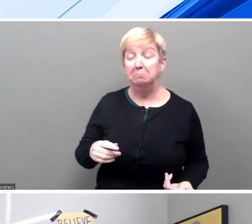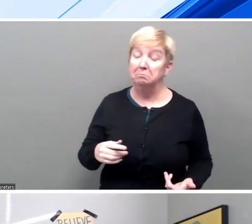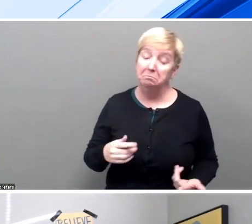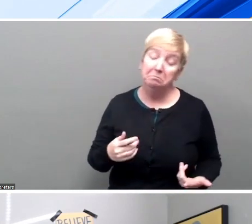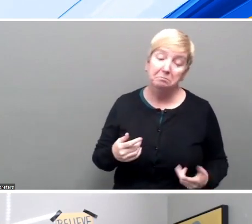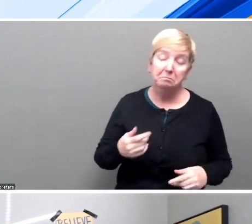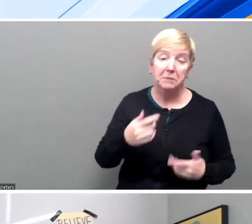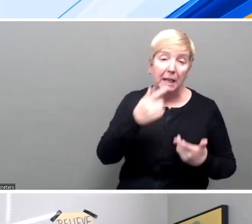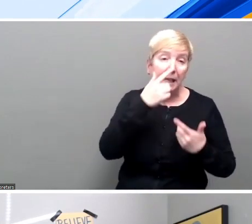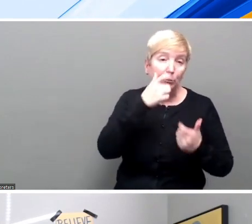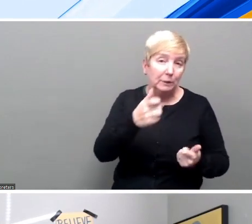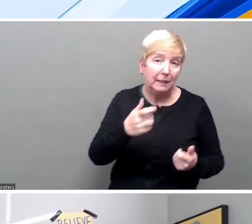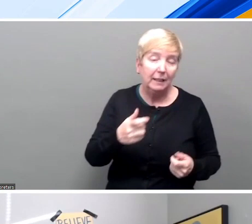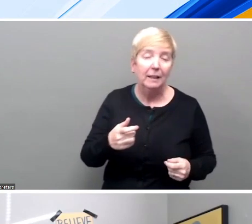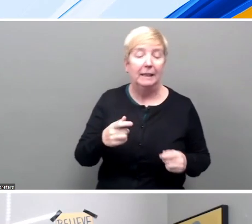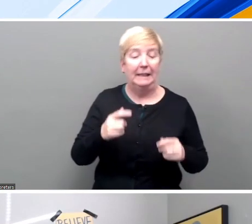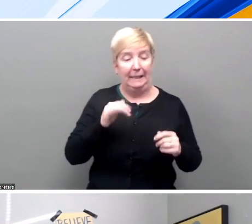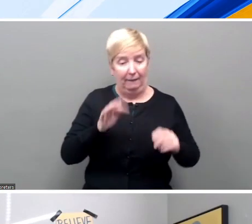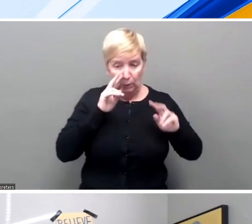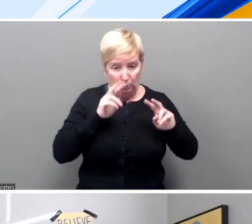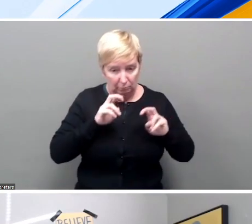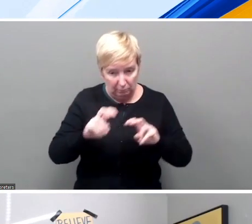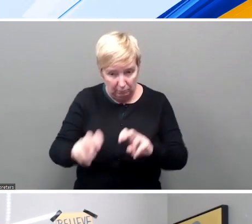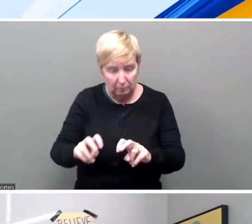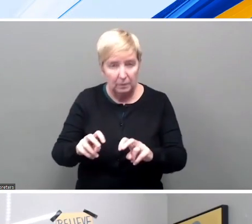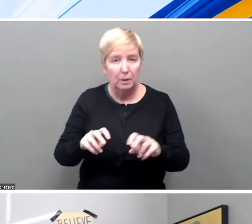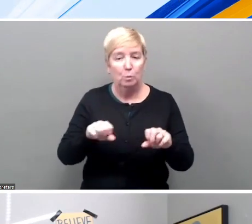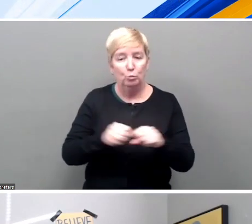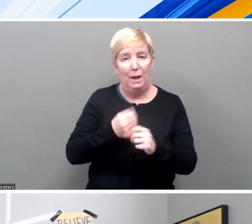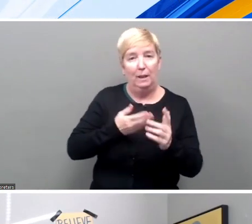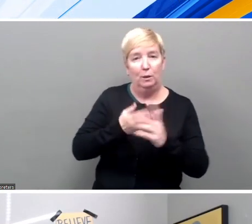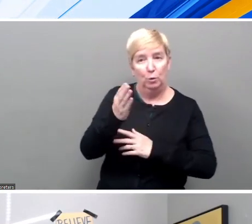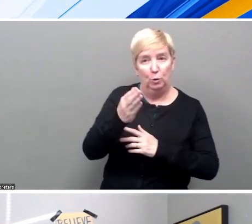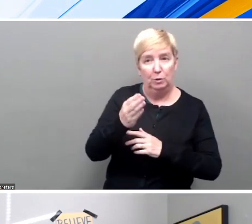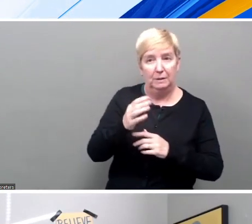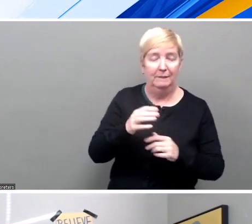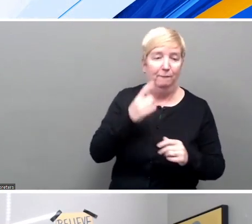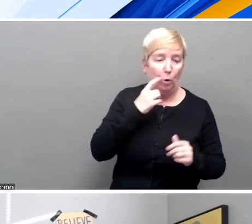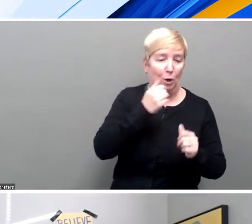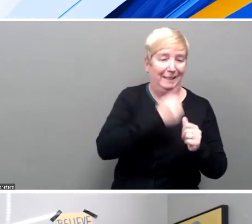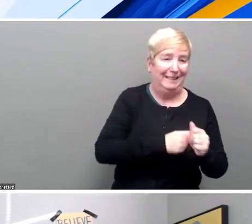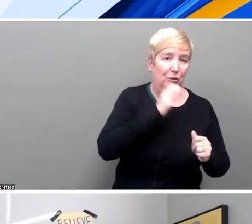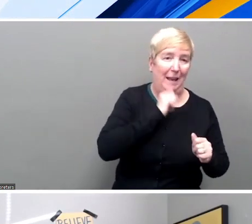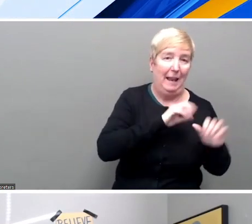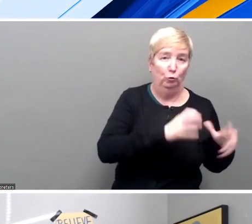our surveillance data when you look at the vaccine breakthrough rate by age. But again,